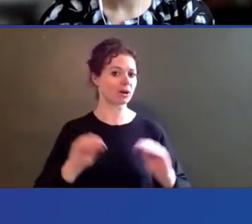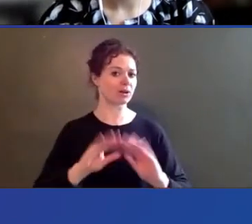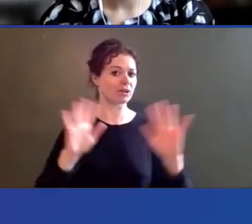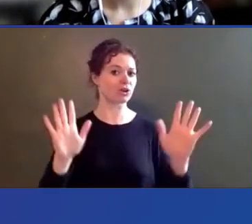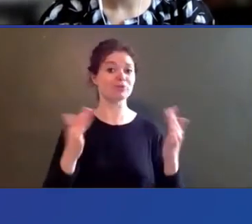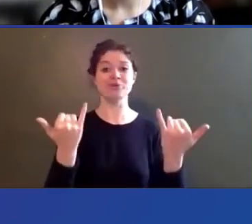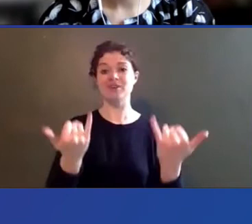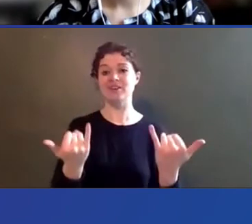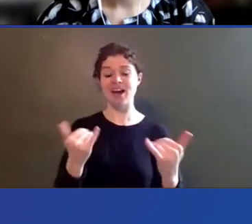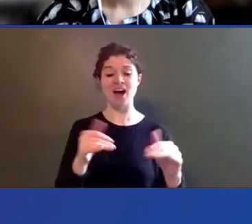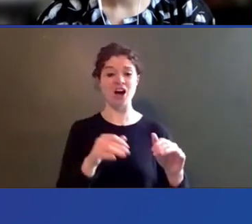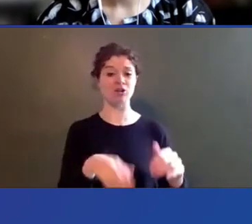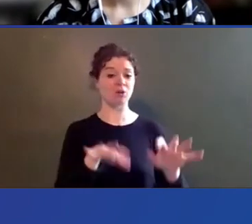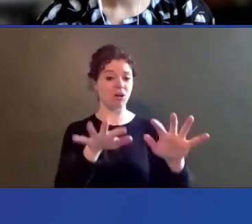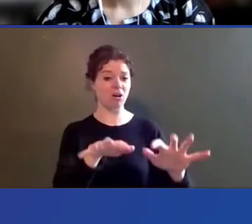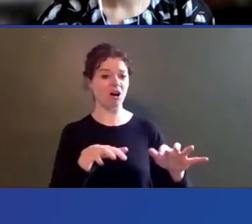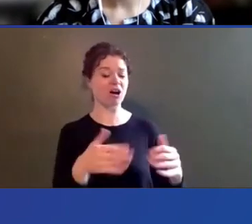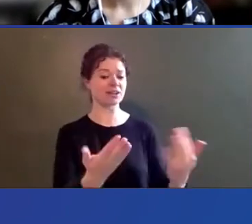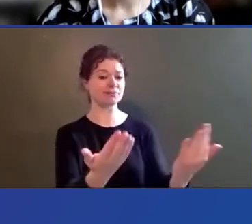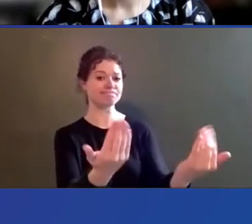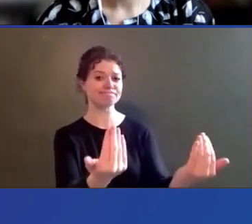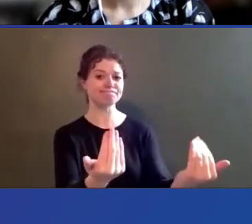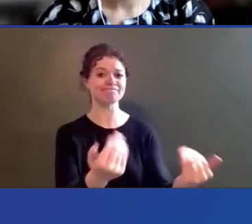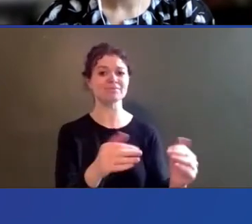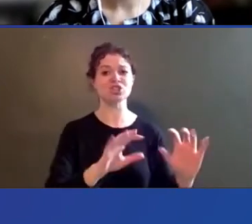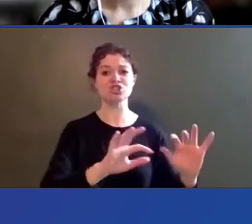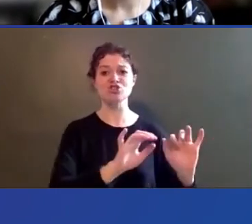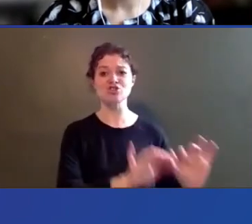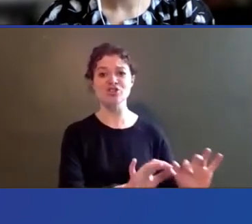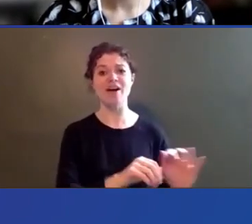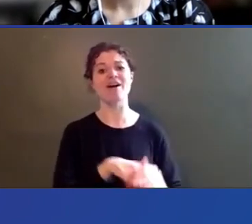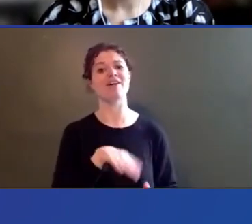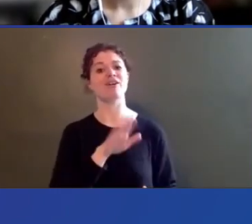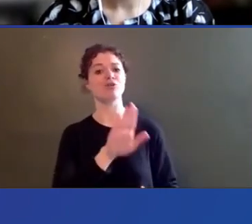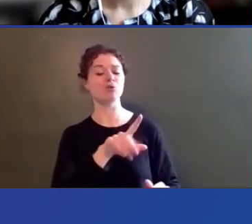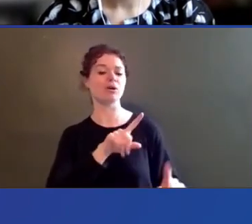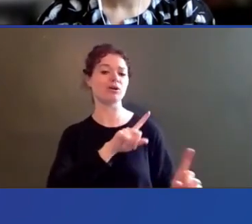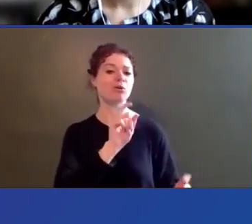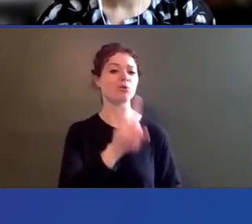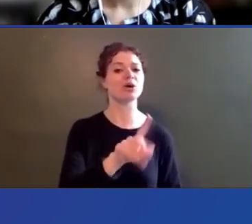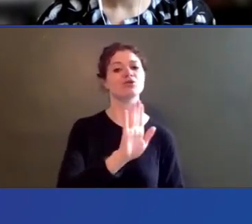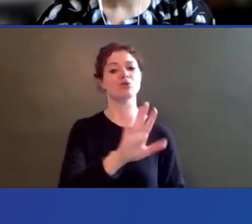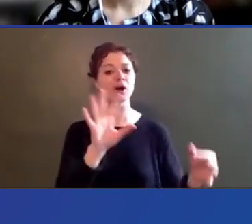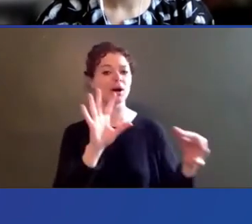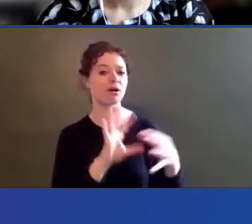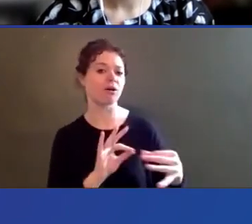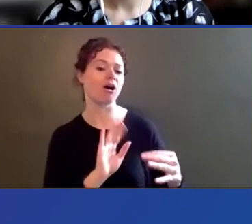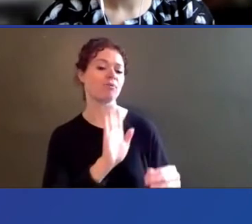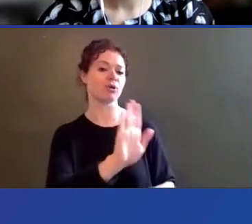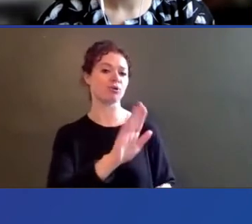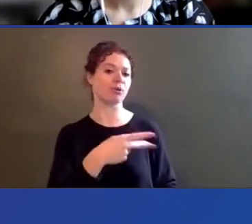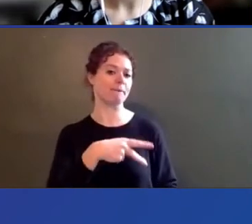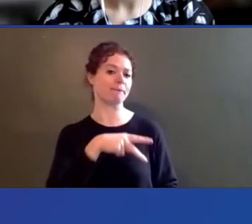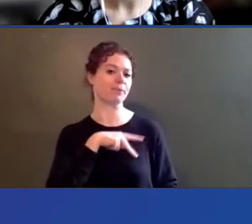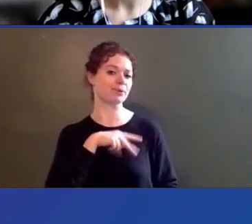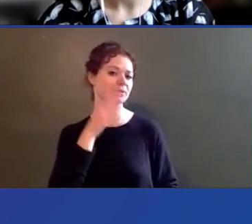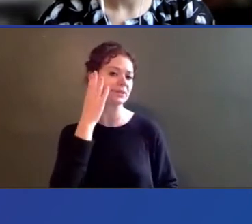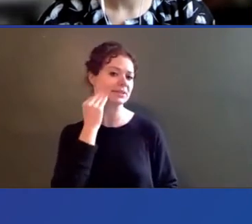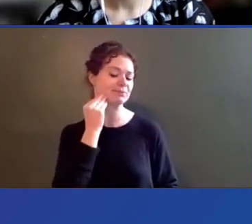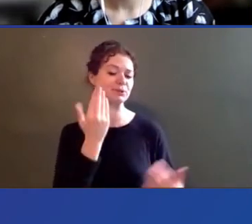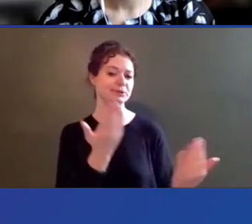folks to enter any questions, comments, your own experiences, etc.